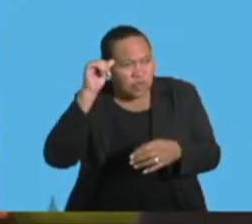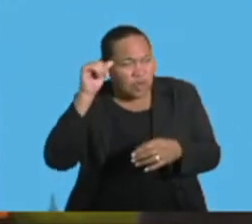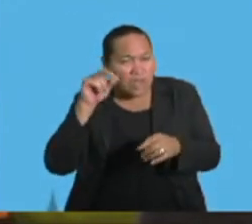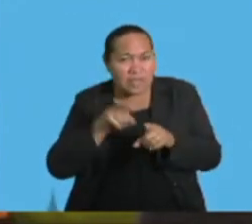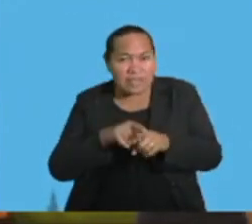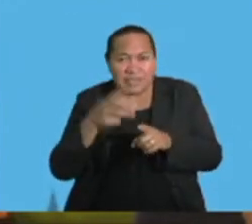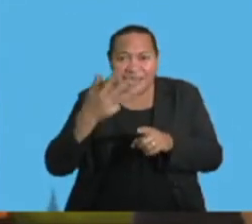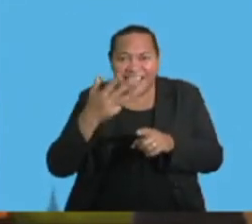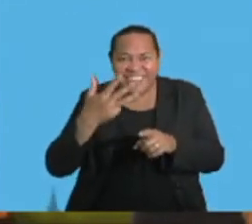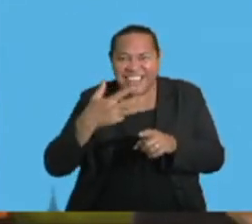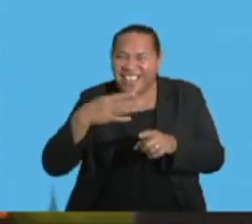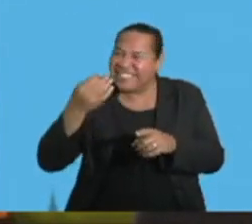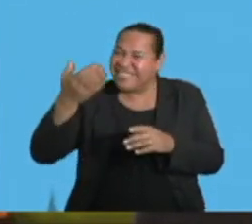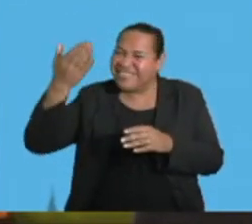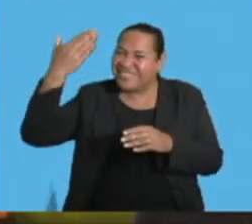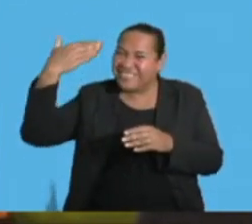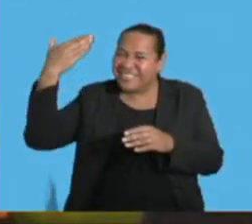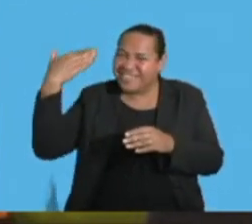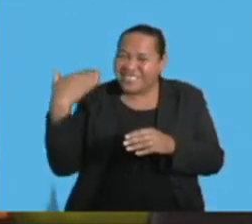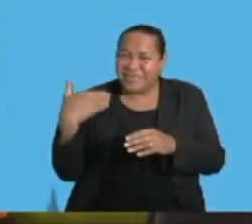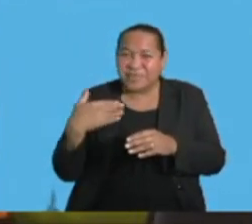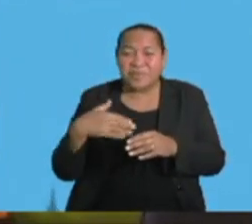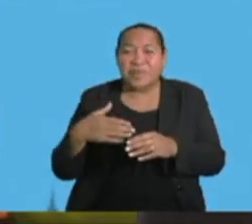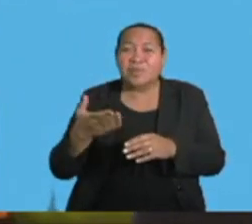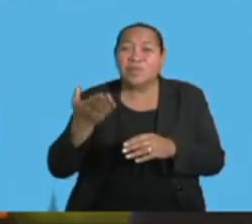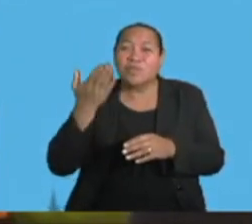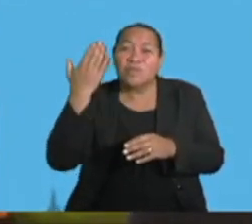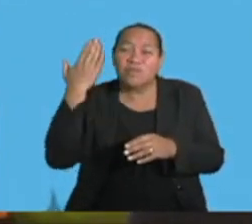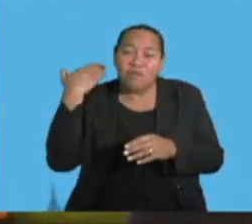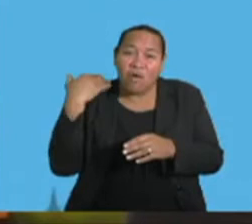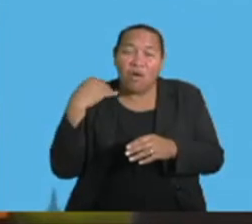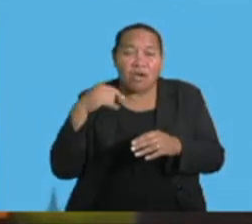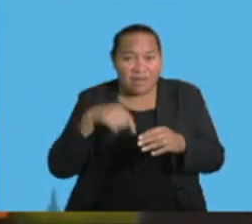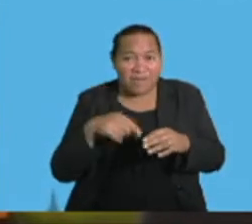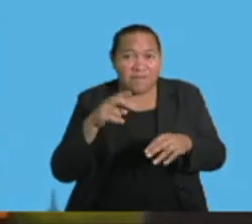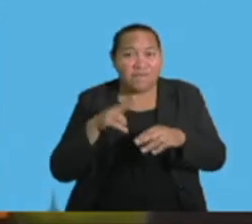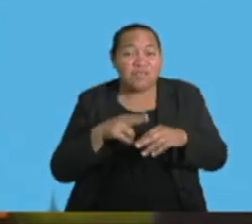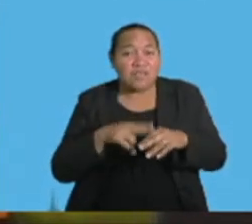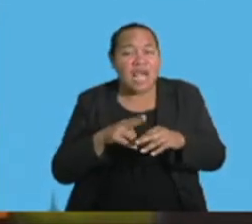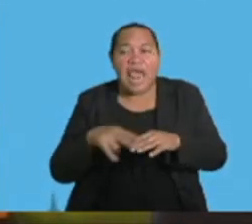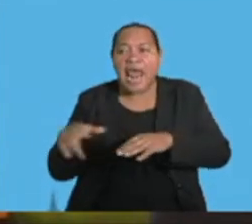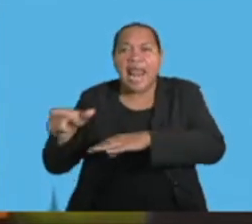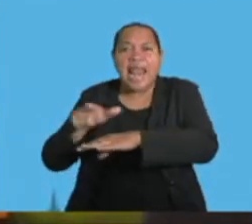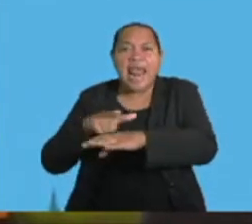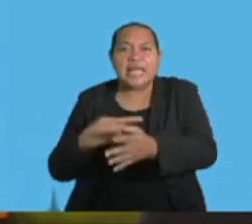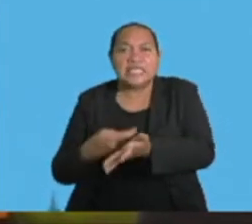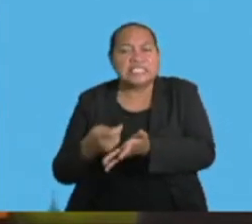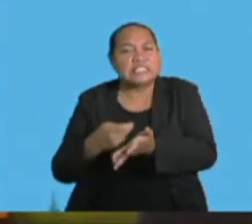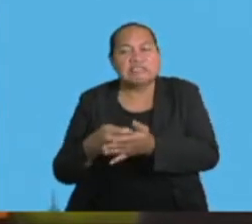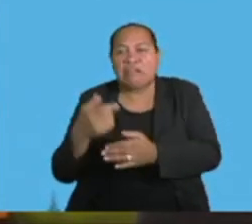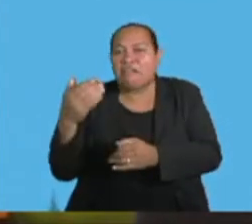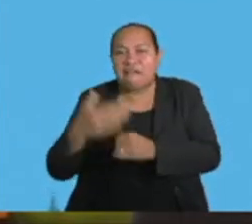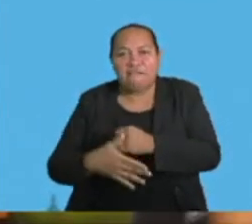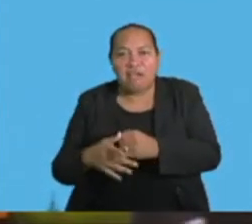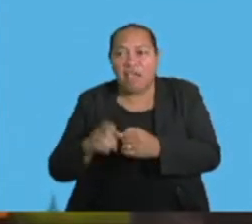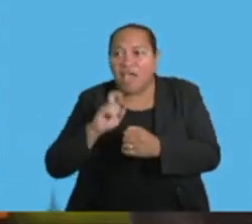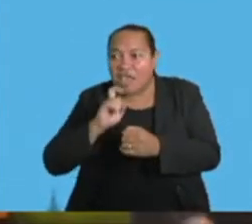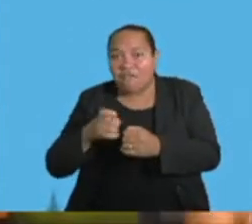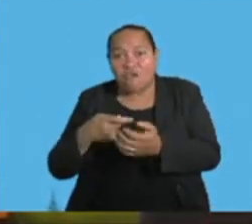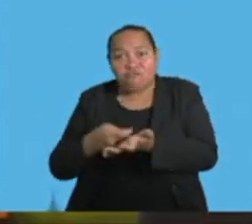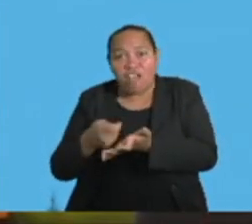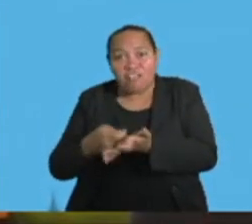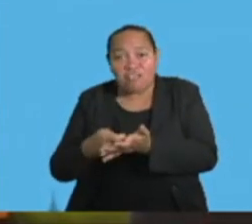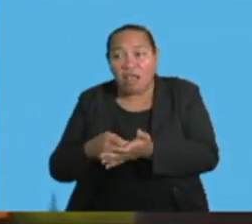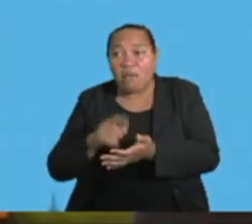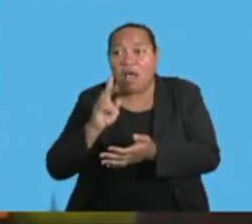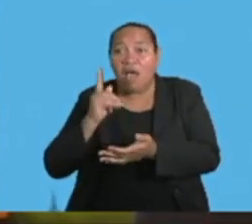in the 1990s, wholesale areas in Fiji, land leases weren't renewed. If you go to places like, what we call the Goat